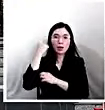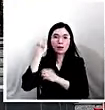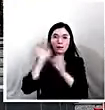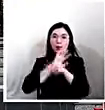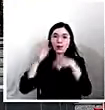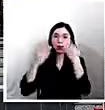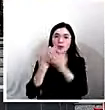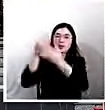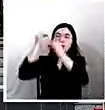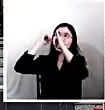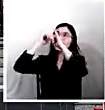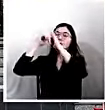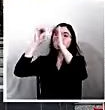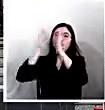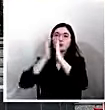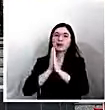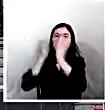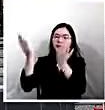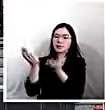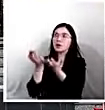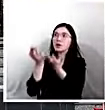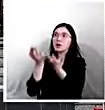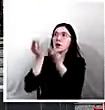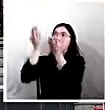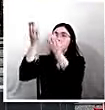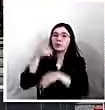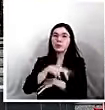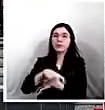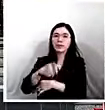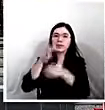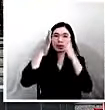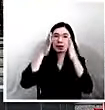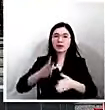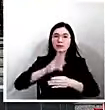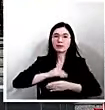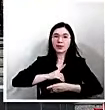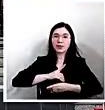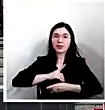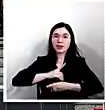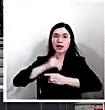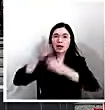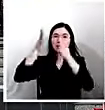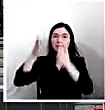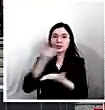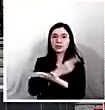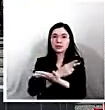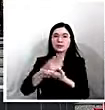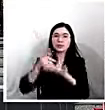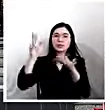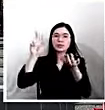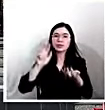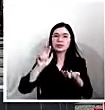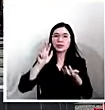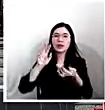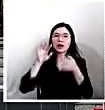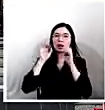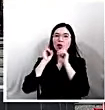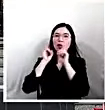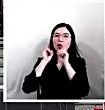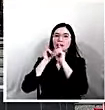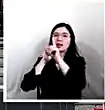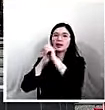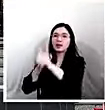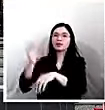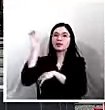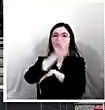and prayers offered by the pilgrims and devotees of Senior Santo Niño, let us pray to the